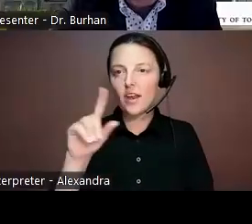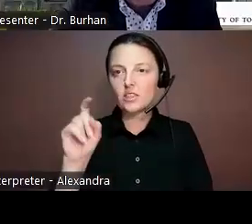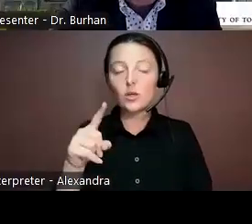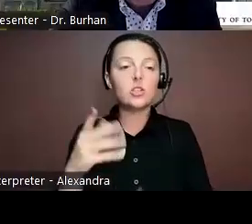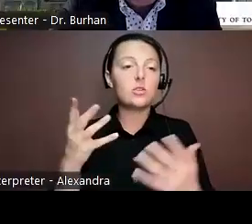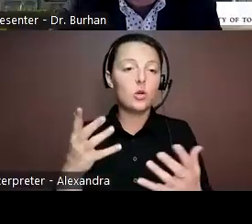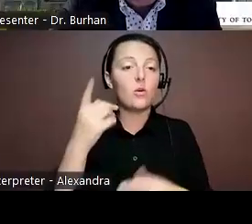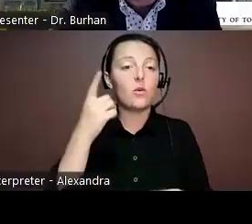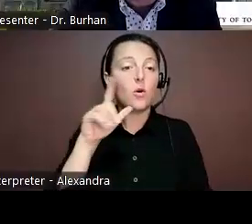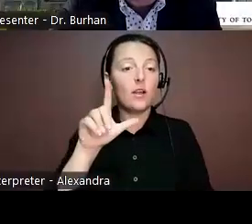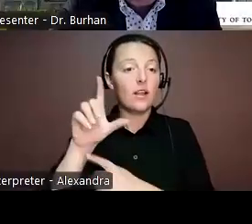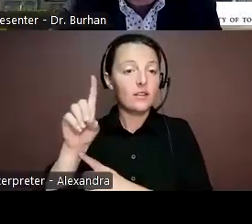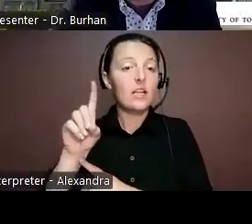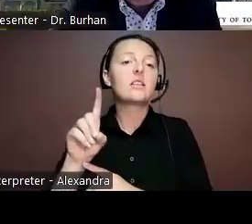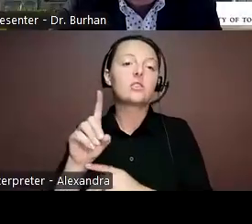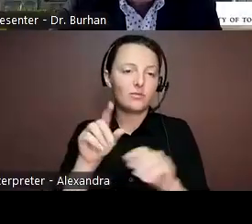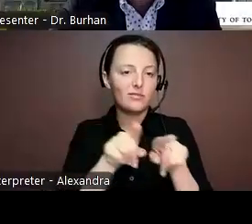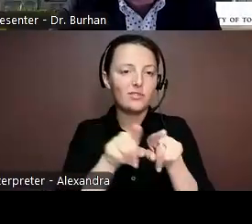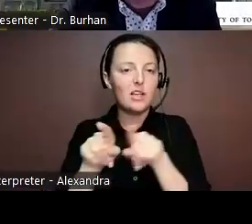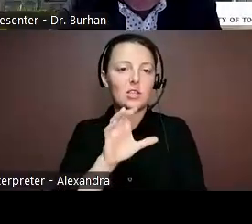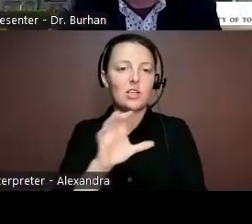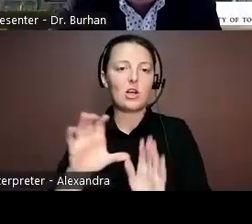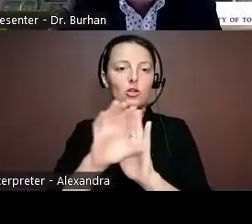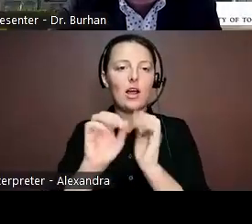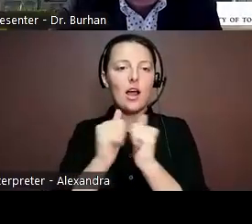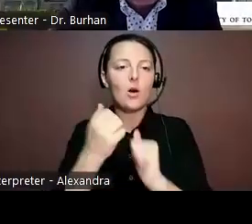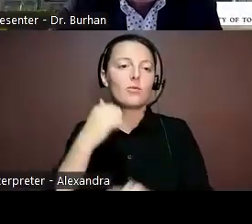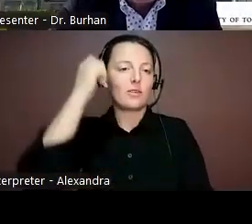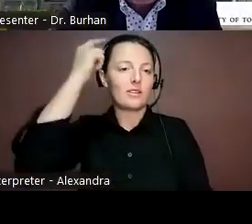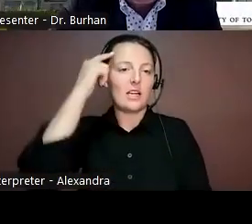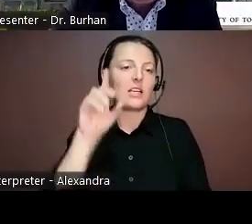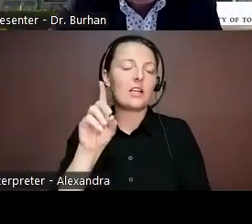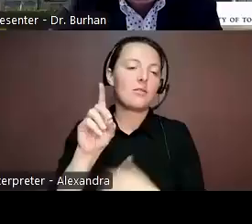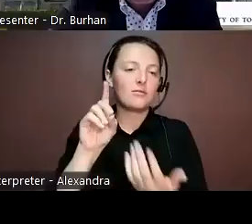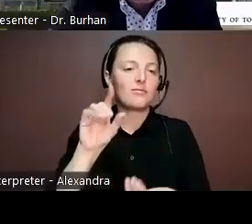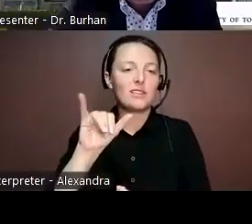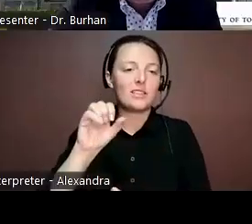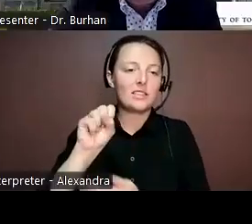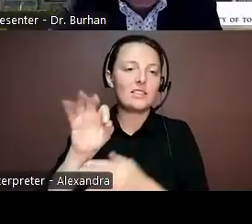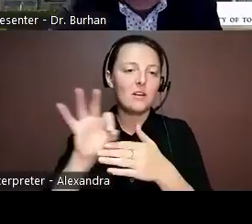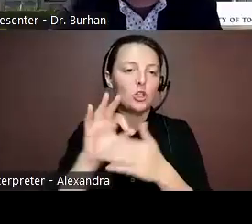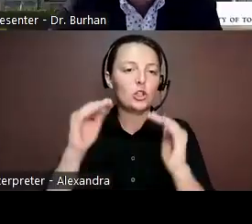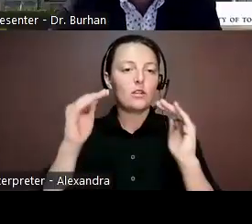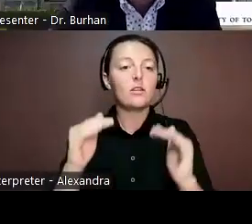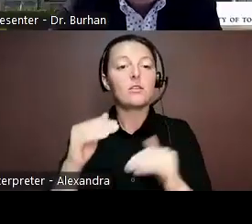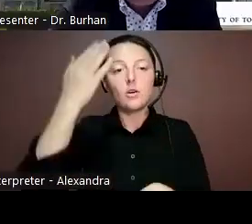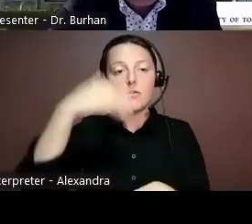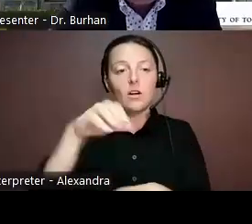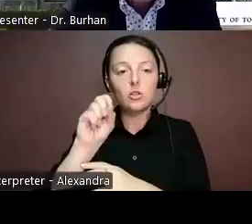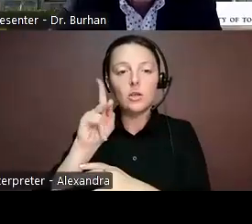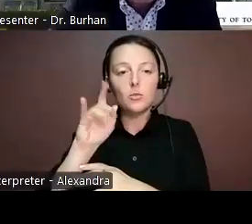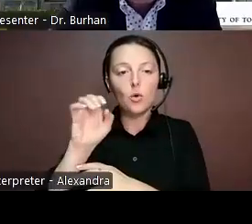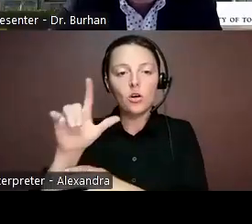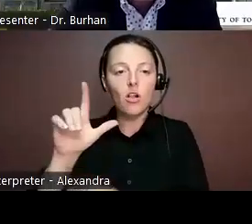fronto-subcortical disconnection, and psychomotor slowing, do you see a role for accelerated TMS protocols such as SAINT once safety